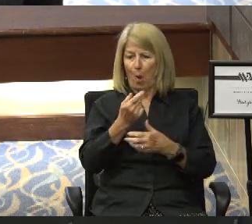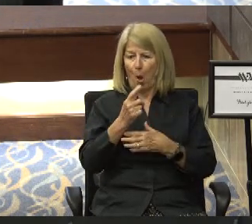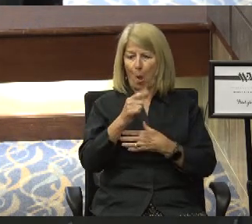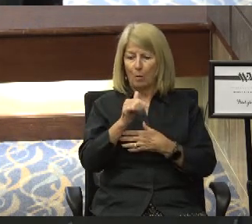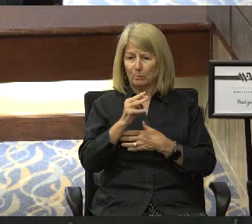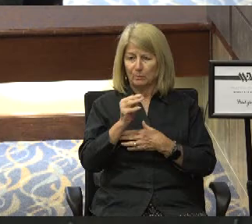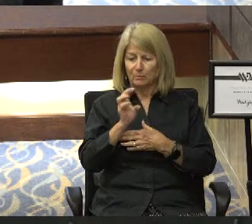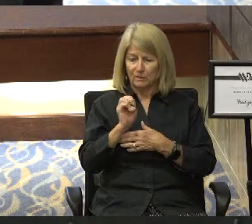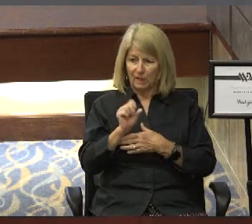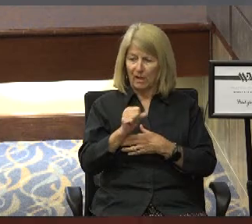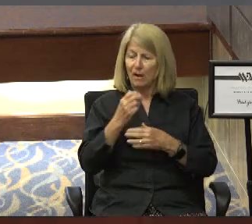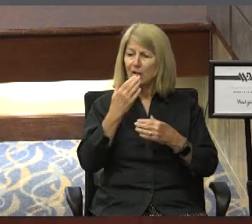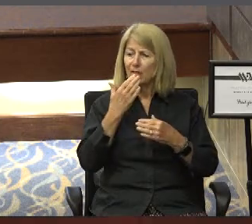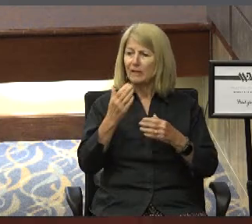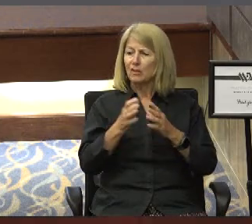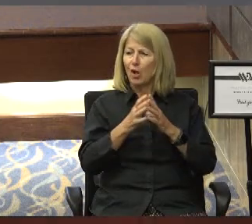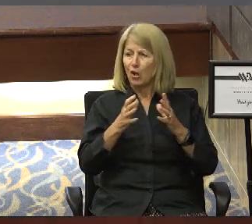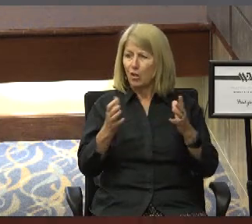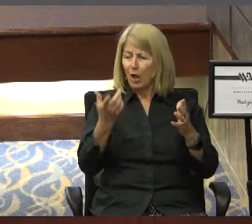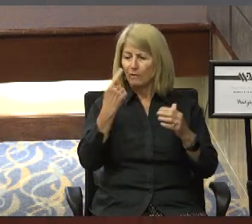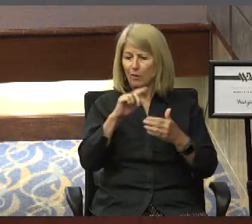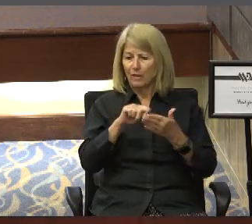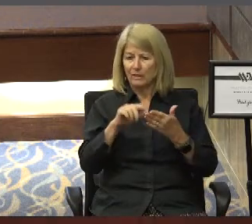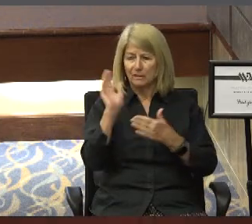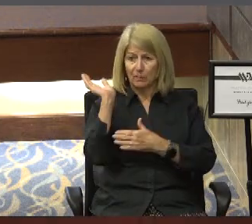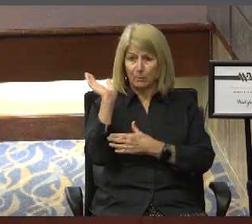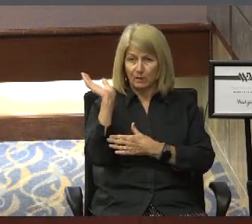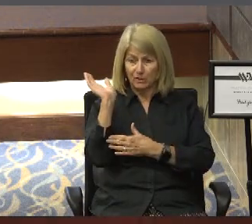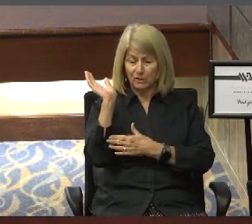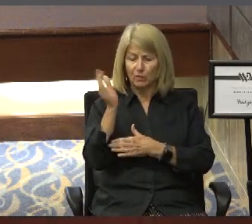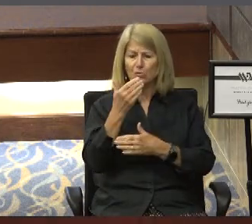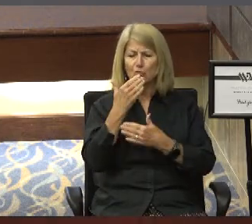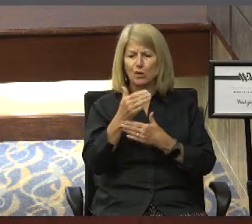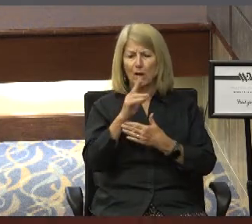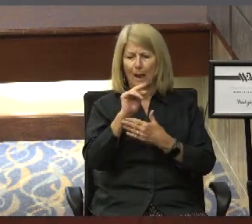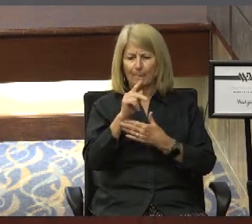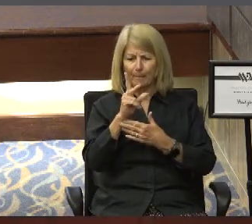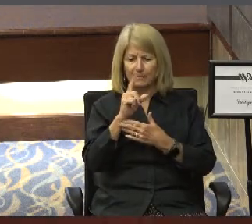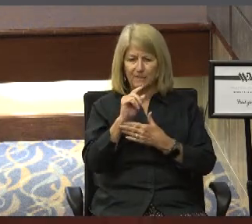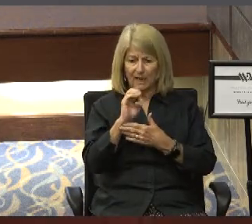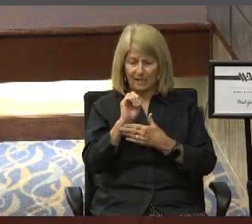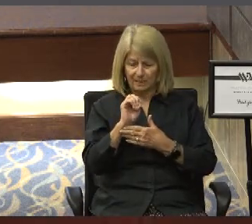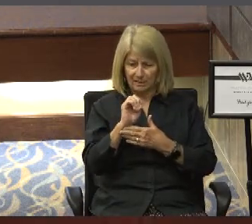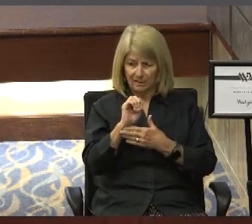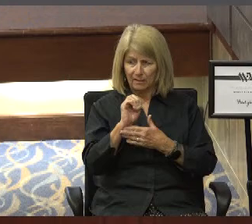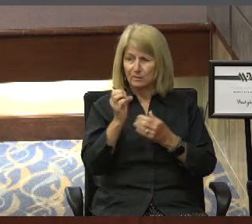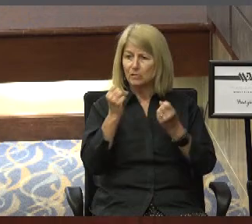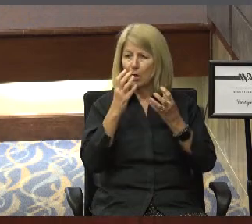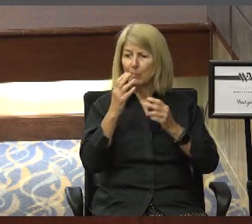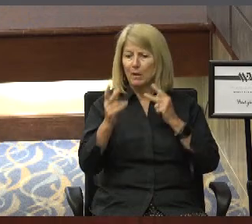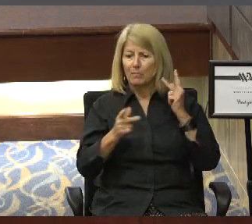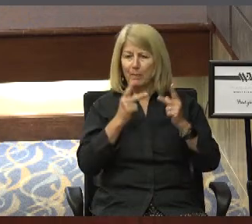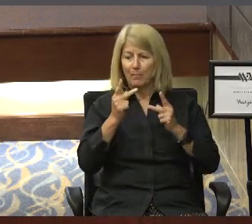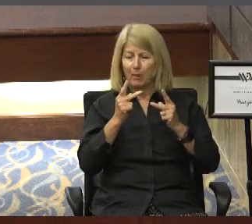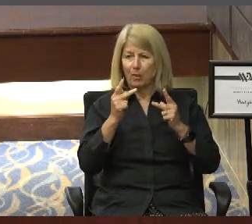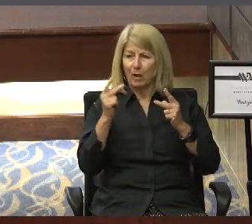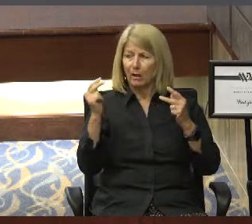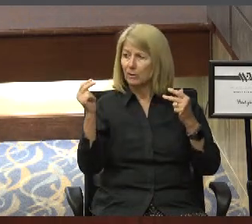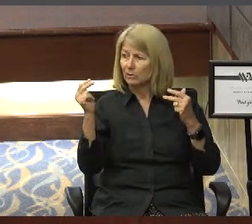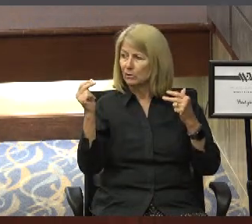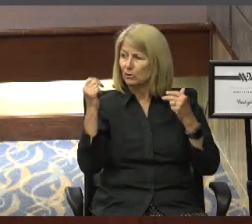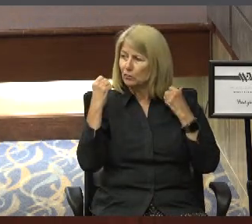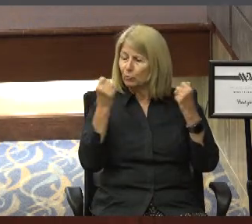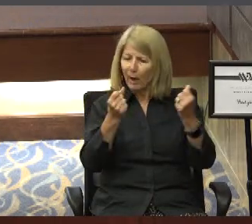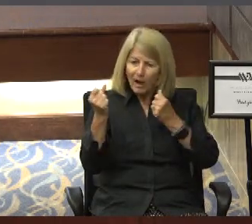start. Thanks a lot, Paris, for this presentation. It's a good update. Particularly so many people are driving down to University Parks right now and just